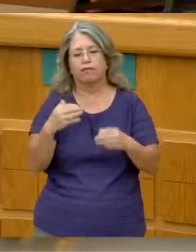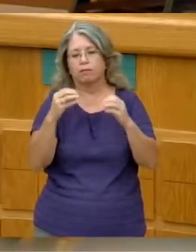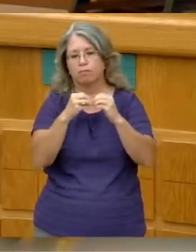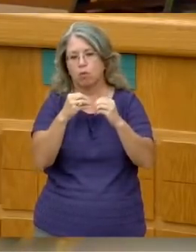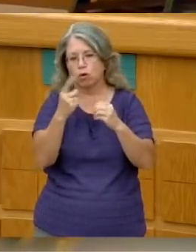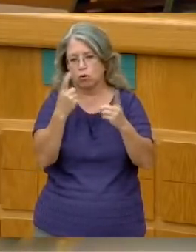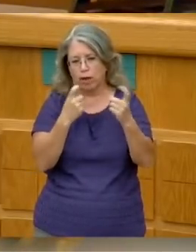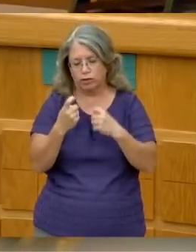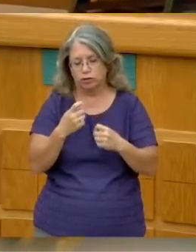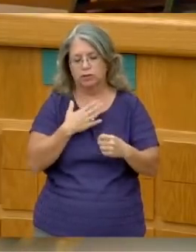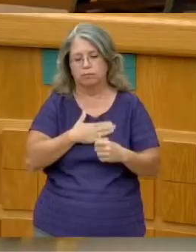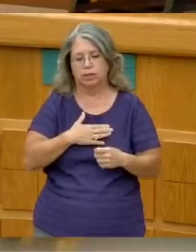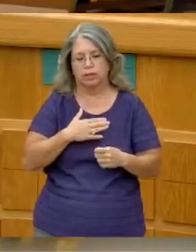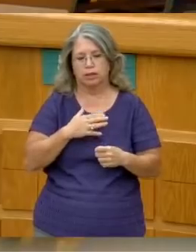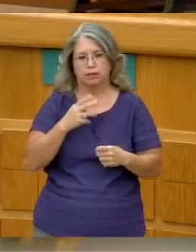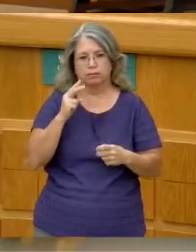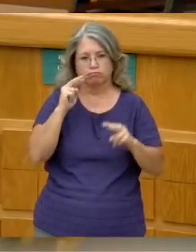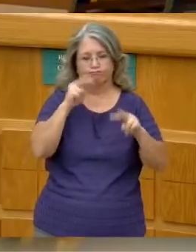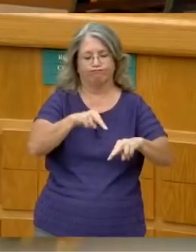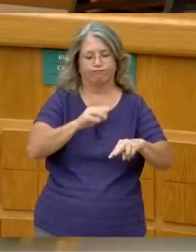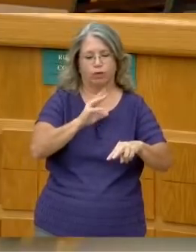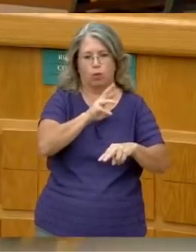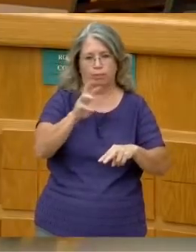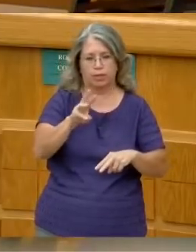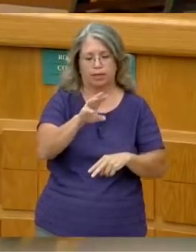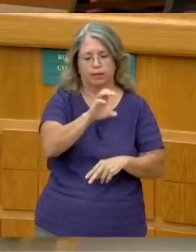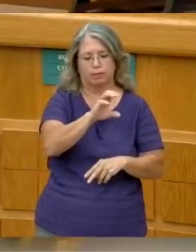visit our website at